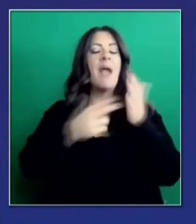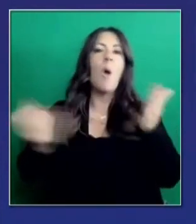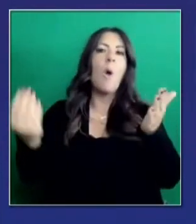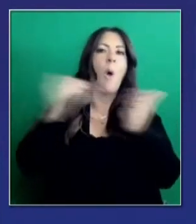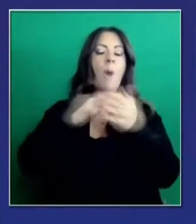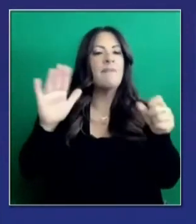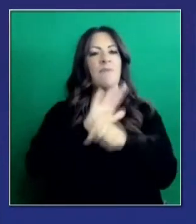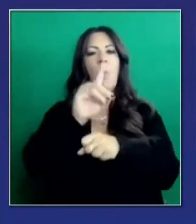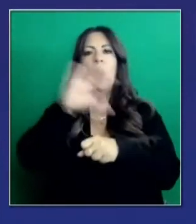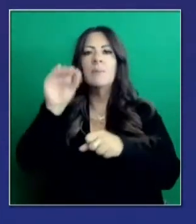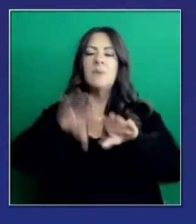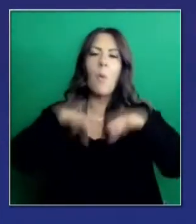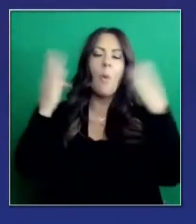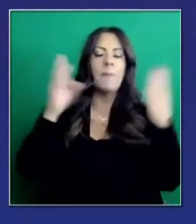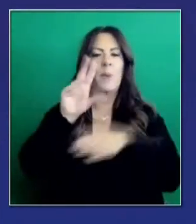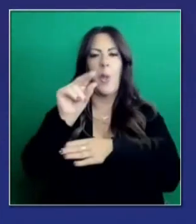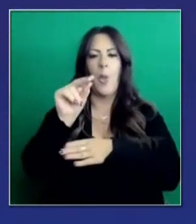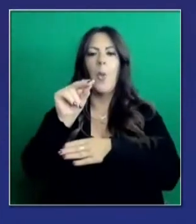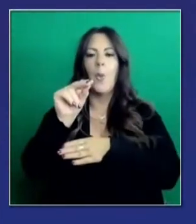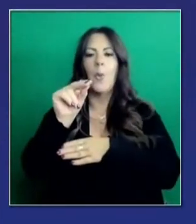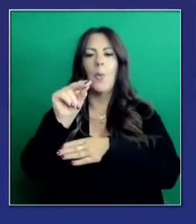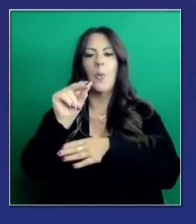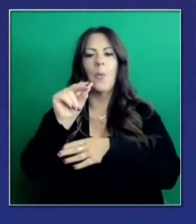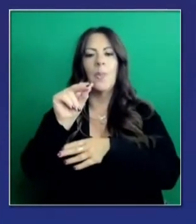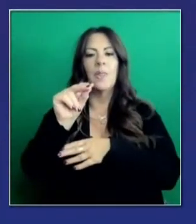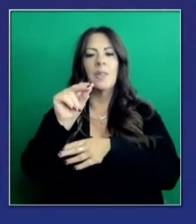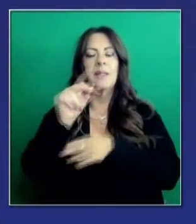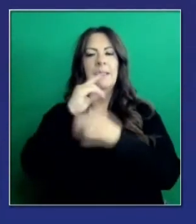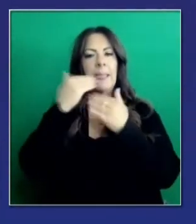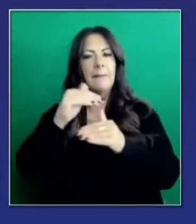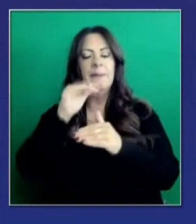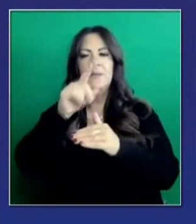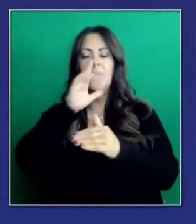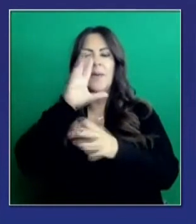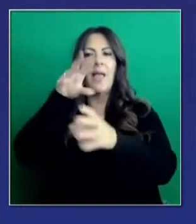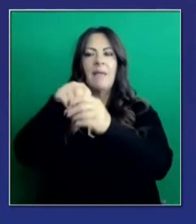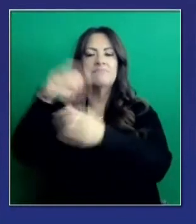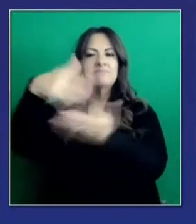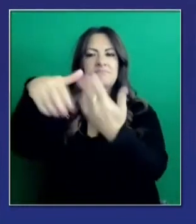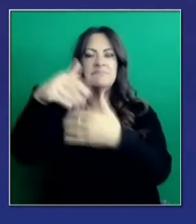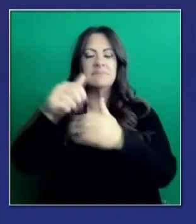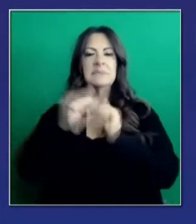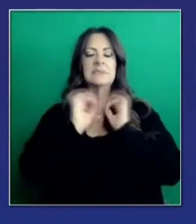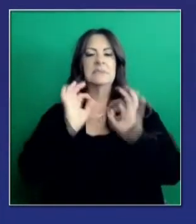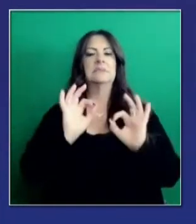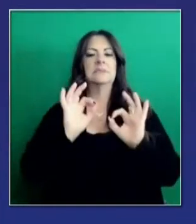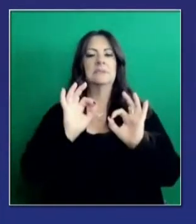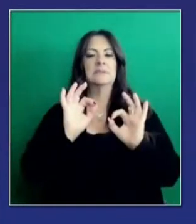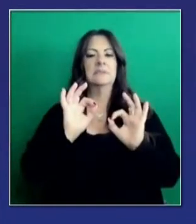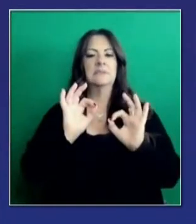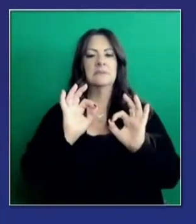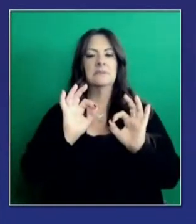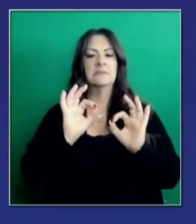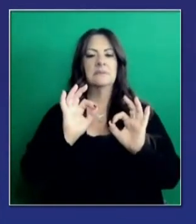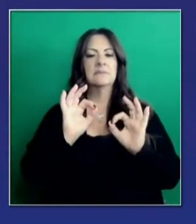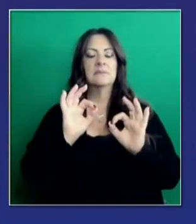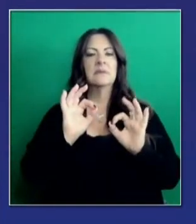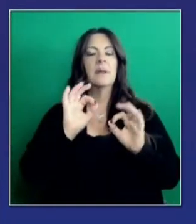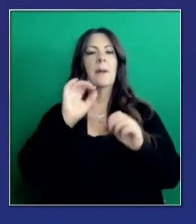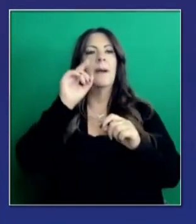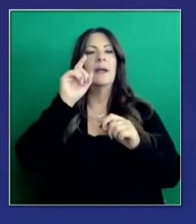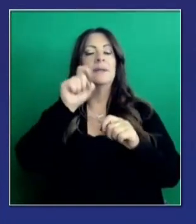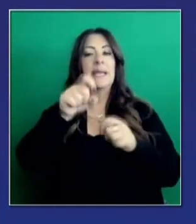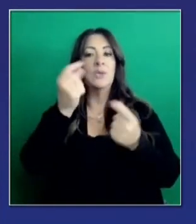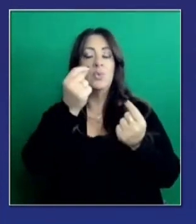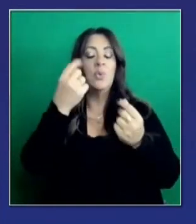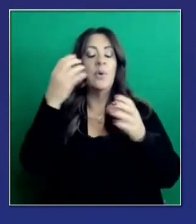these tiers, well established, well understood. And if, again, need to be reminded of the details around those,